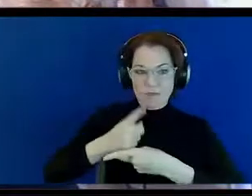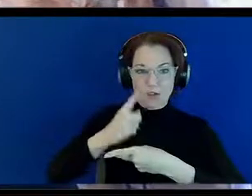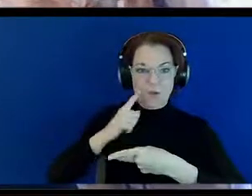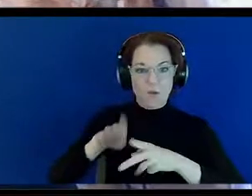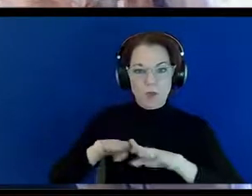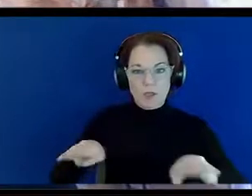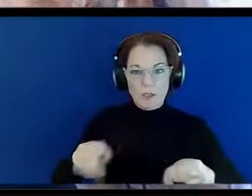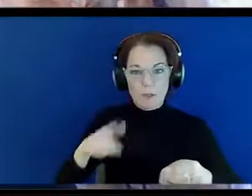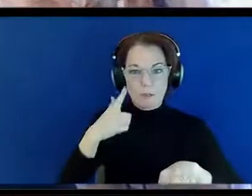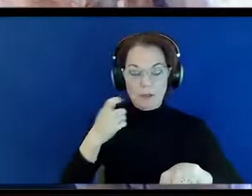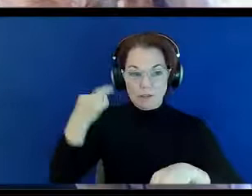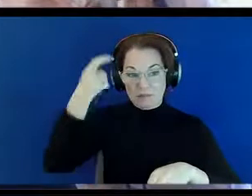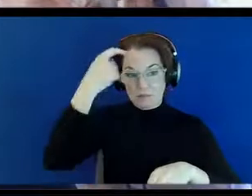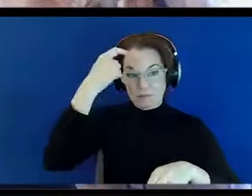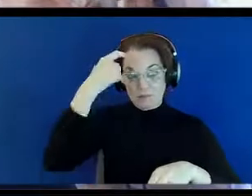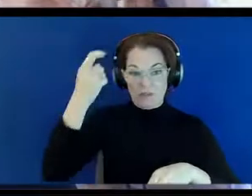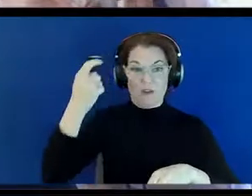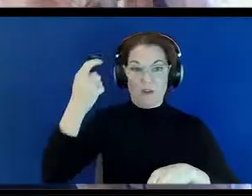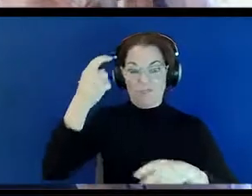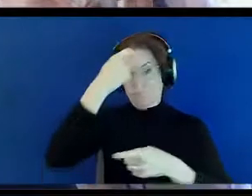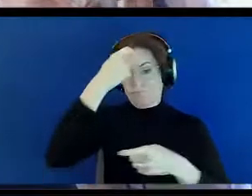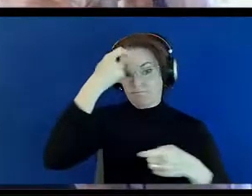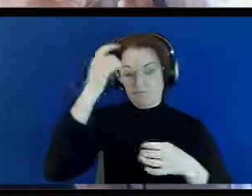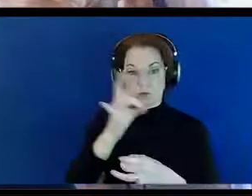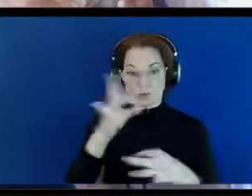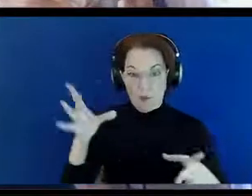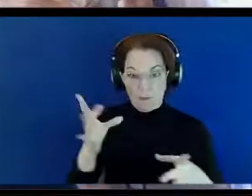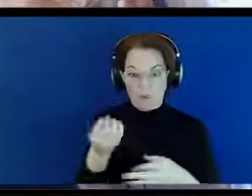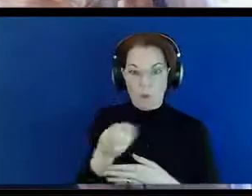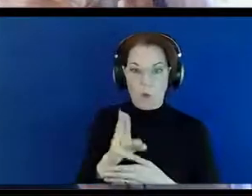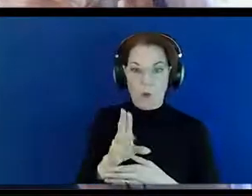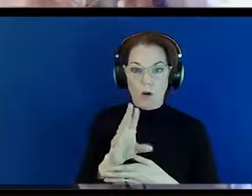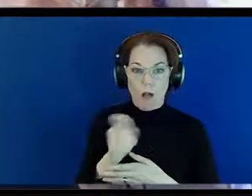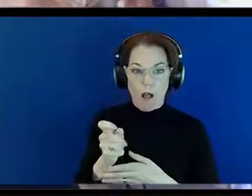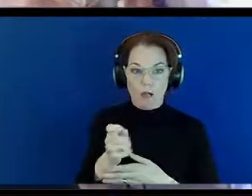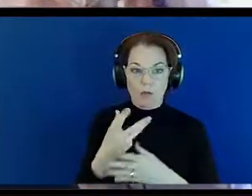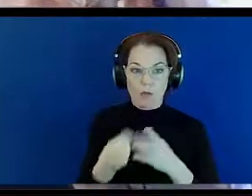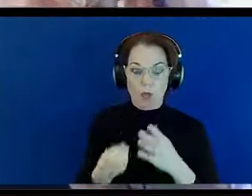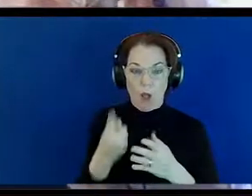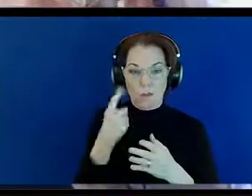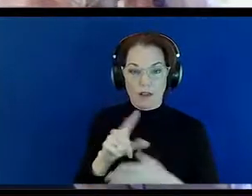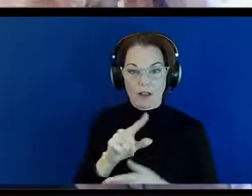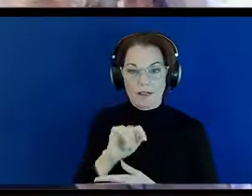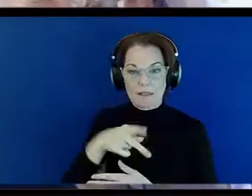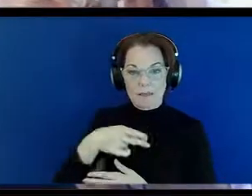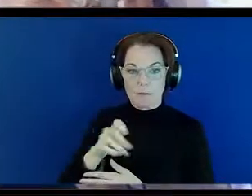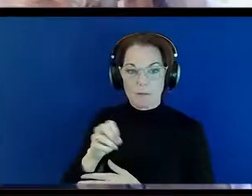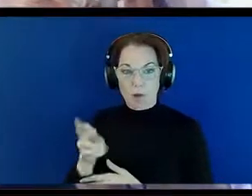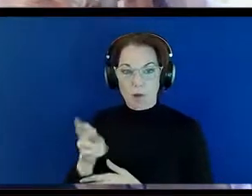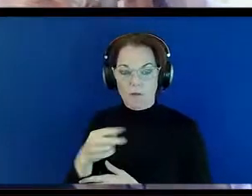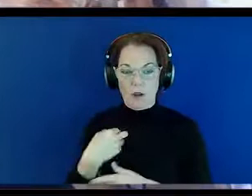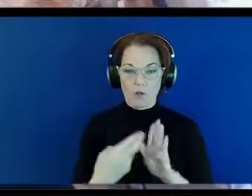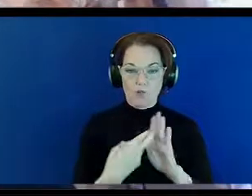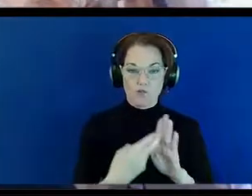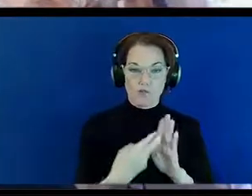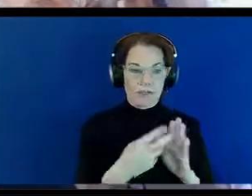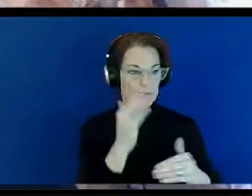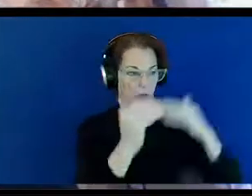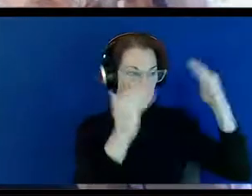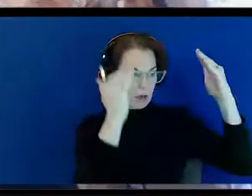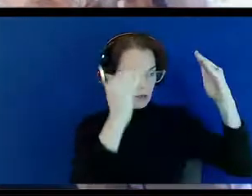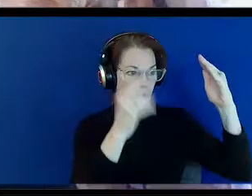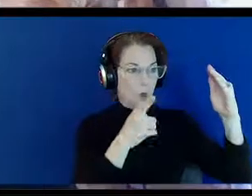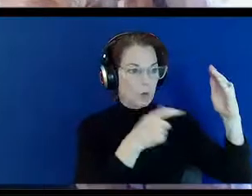of a brain trauma or loss of oxygen caused by a tip-over. And I represent adults who are helping care for their elderly